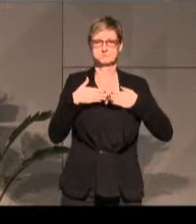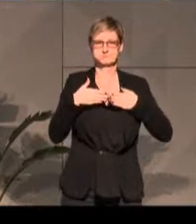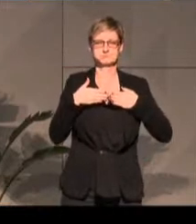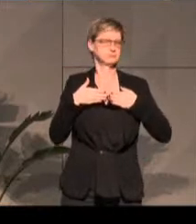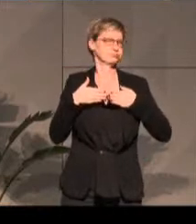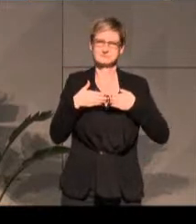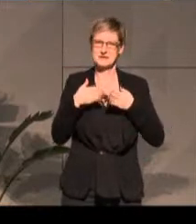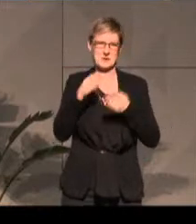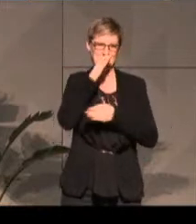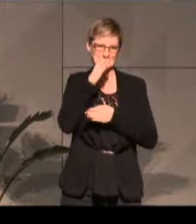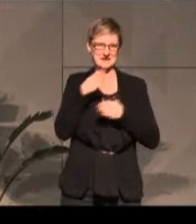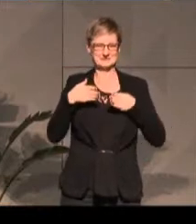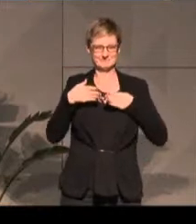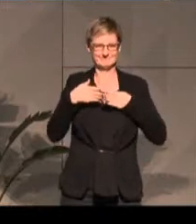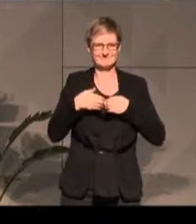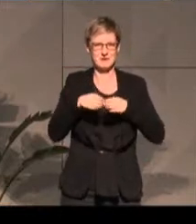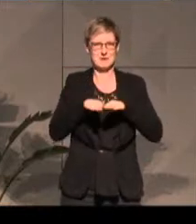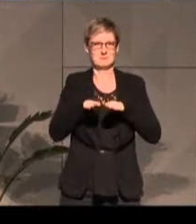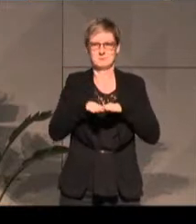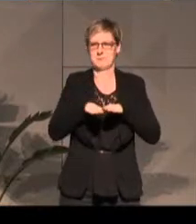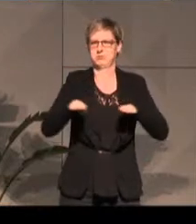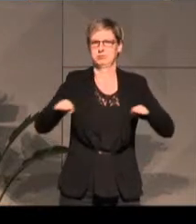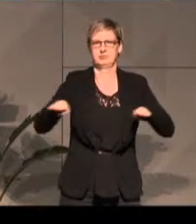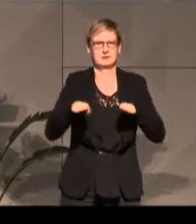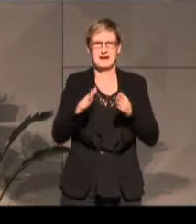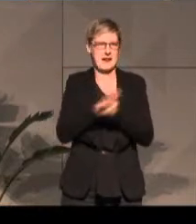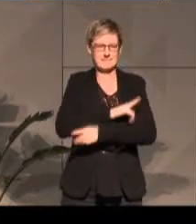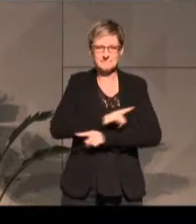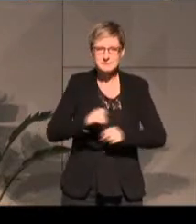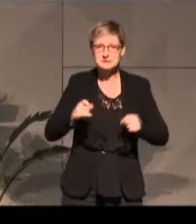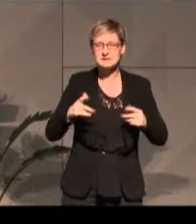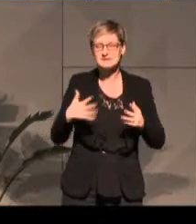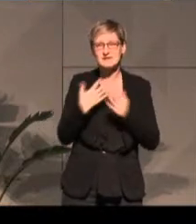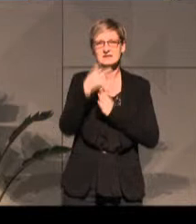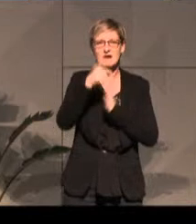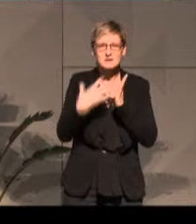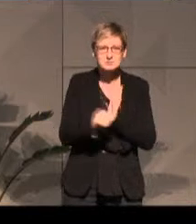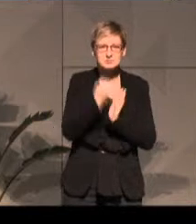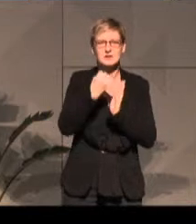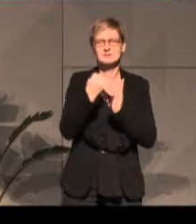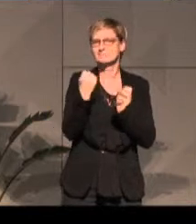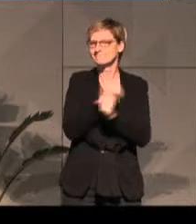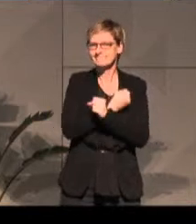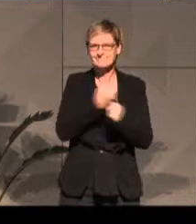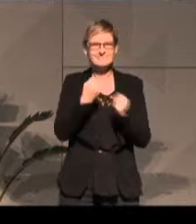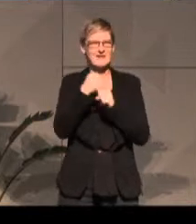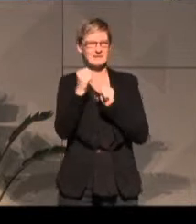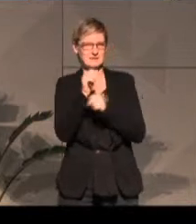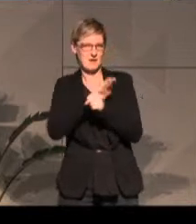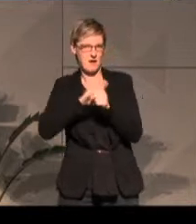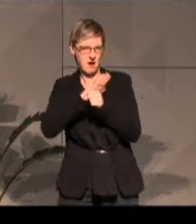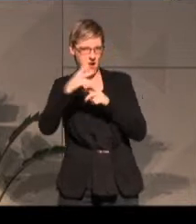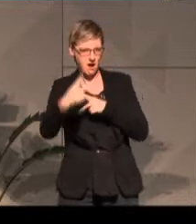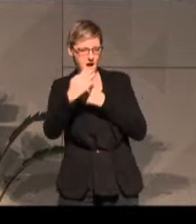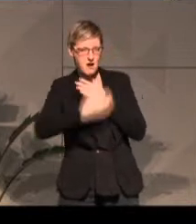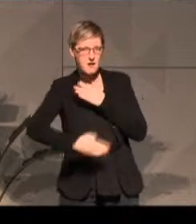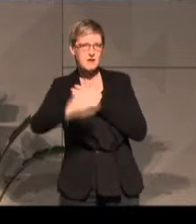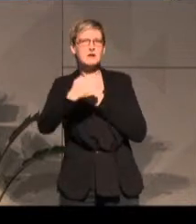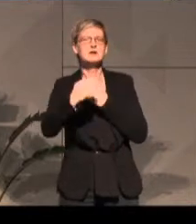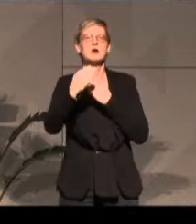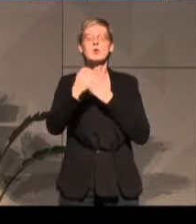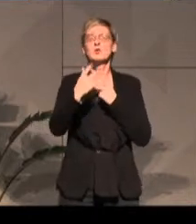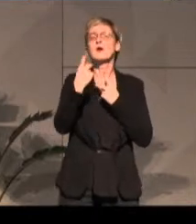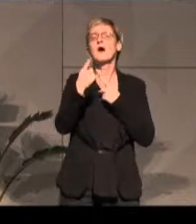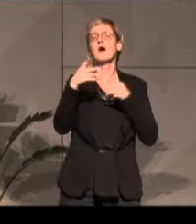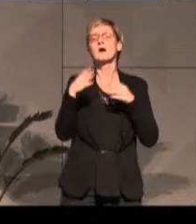can't get into the Arctic with the icebreakers. We are always excluded, and this is why we are lacking fundamental data